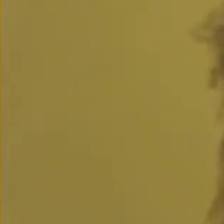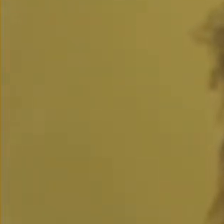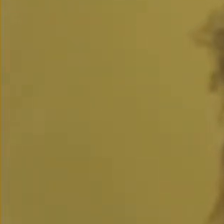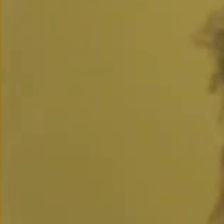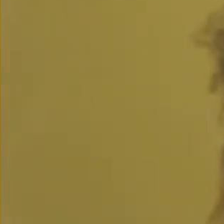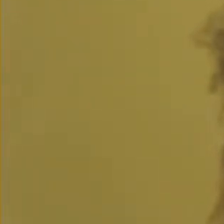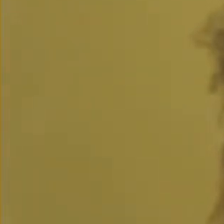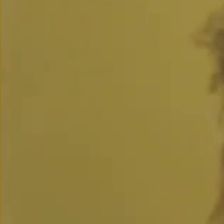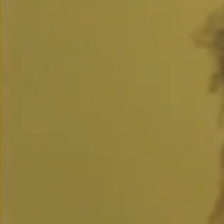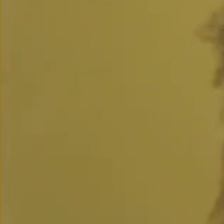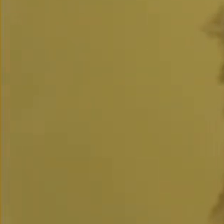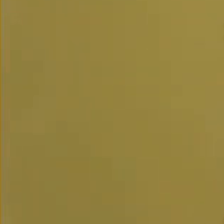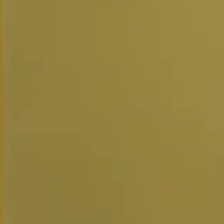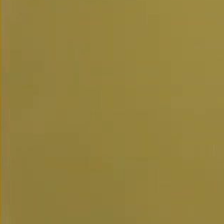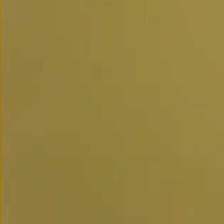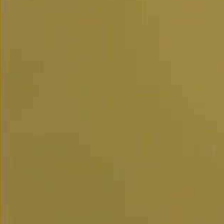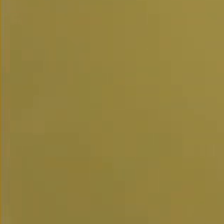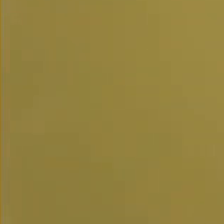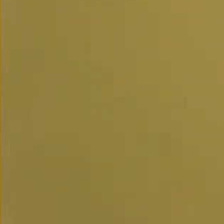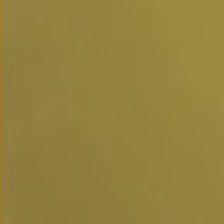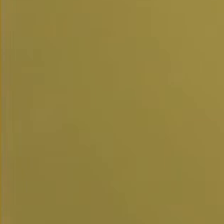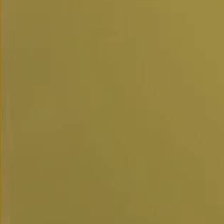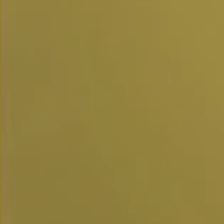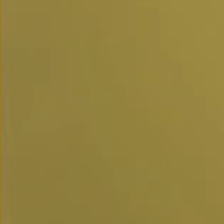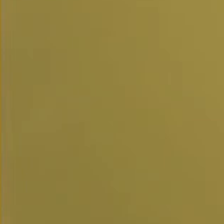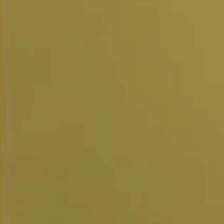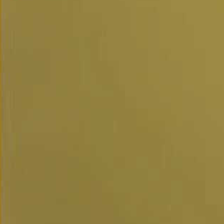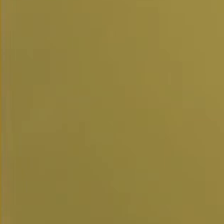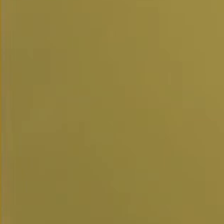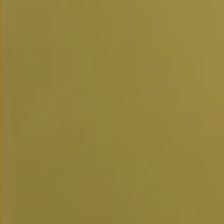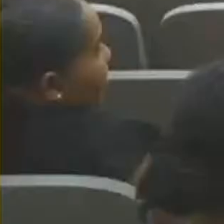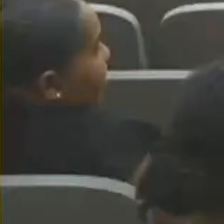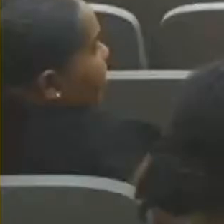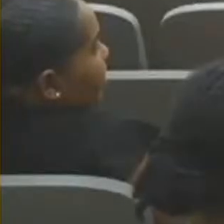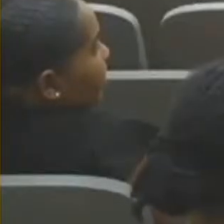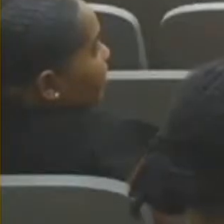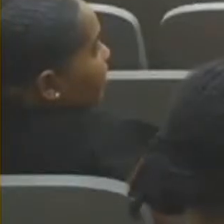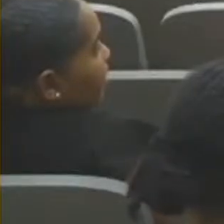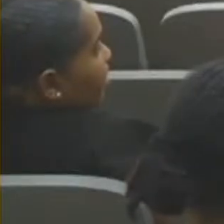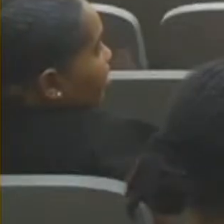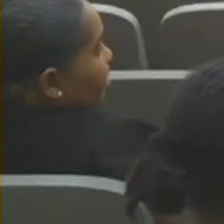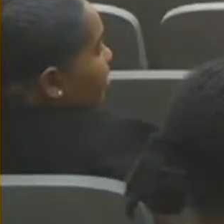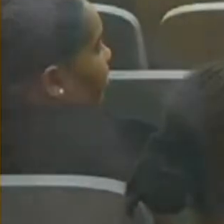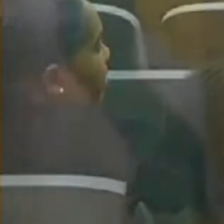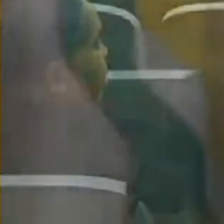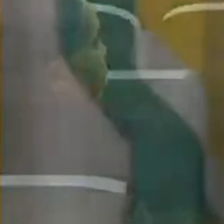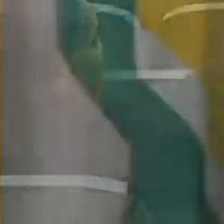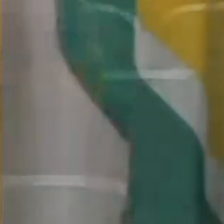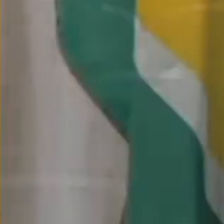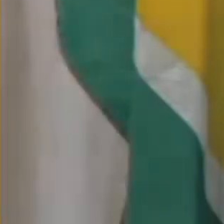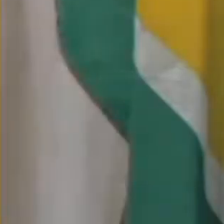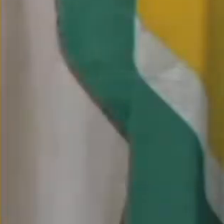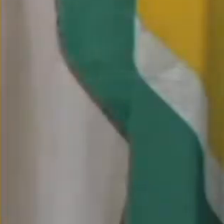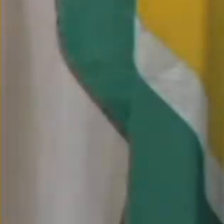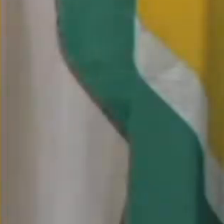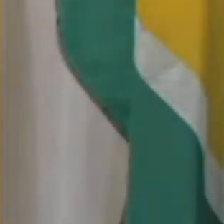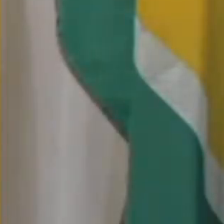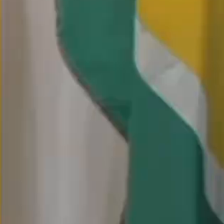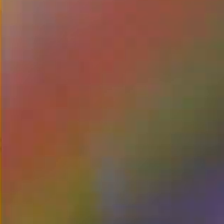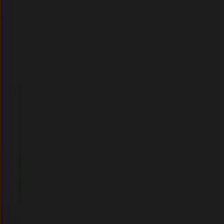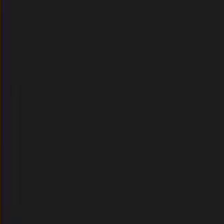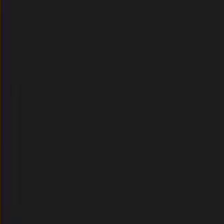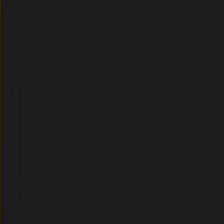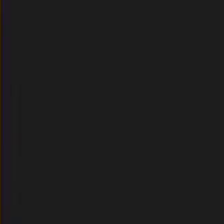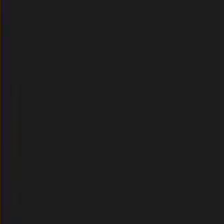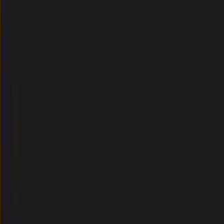with our own youth and have a national development with it. The 3-day sessions were held at Shore Park